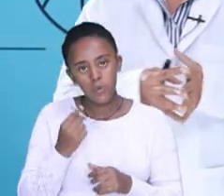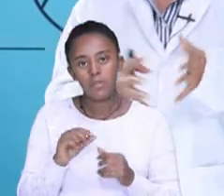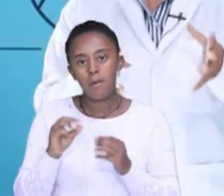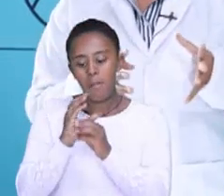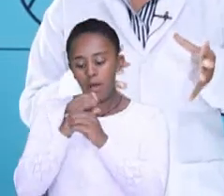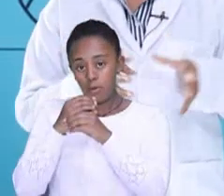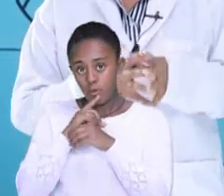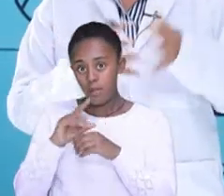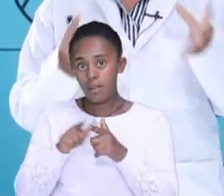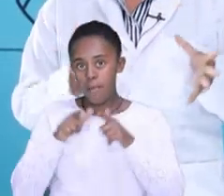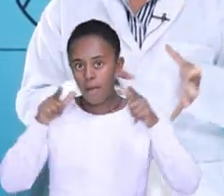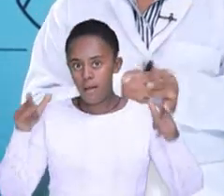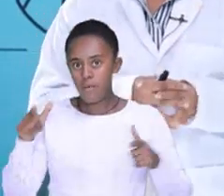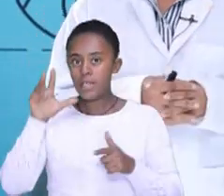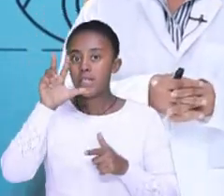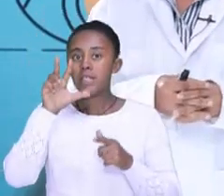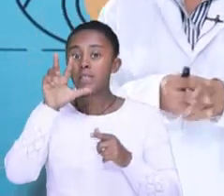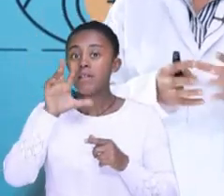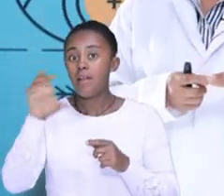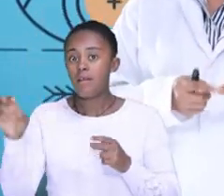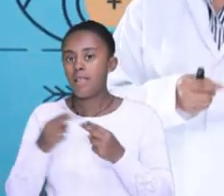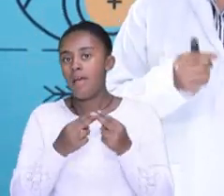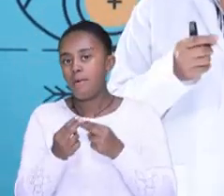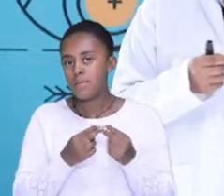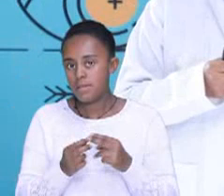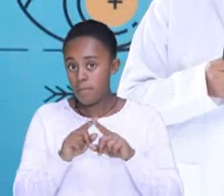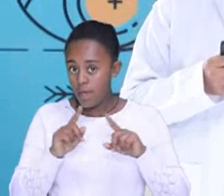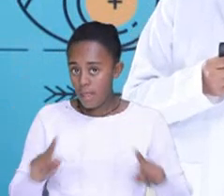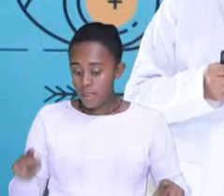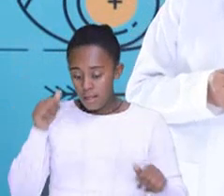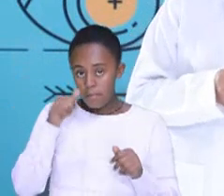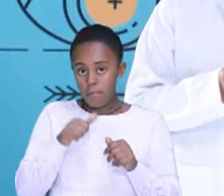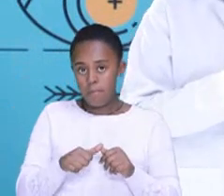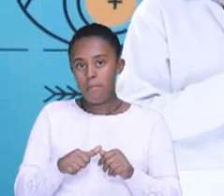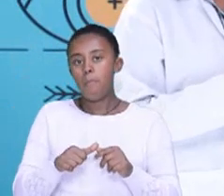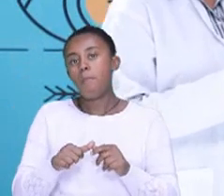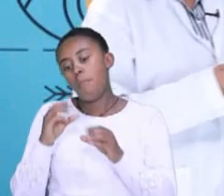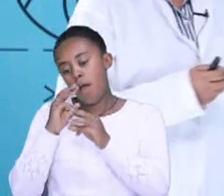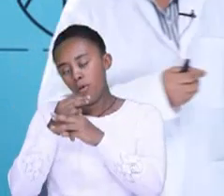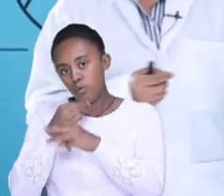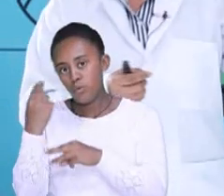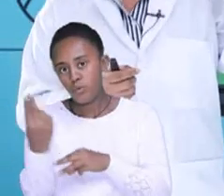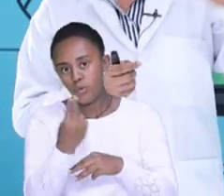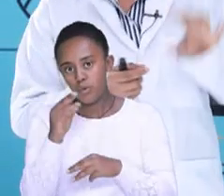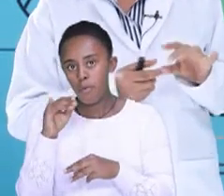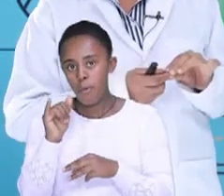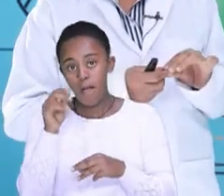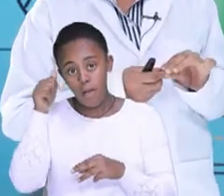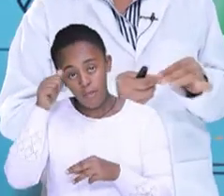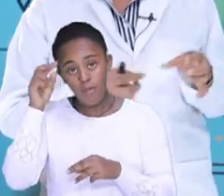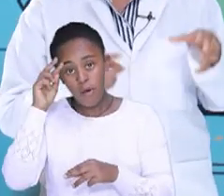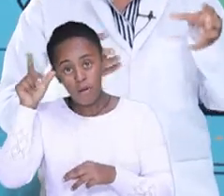microscope that can magnify 300 times. But remember, the microscope that was used by Anton